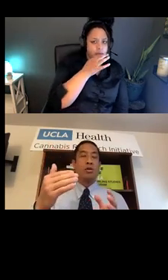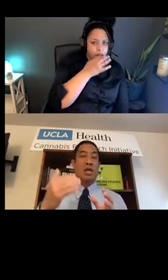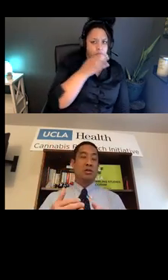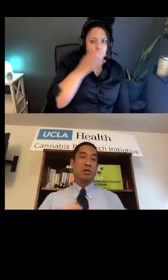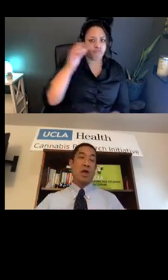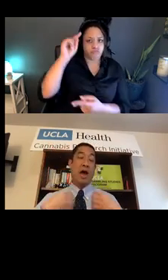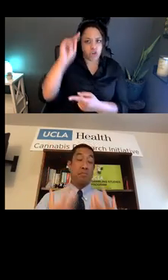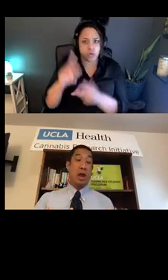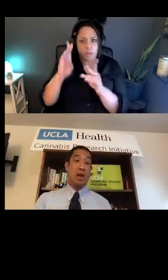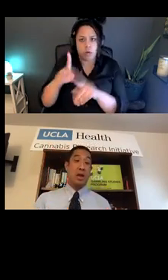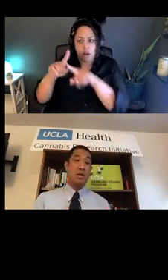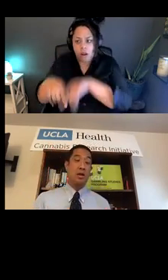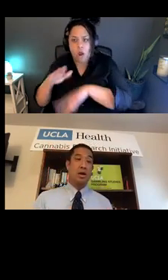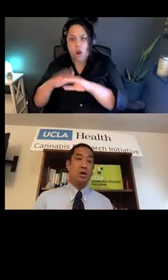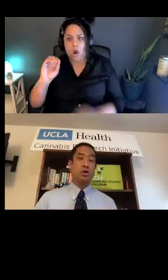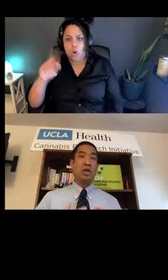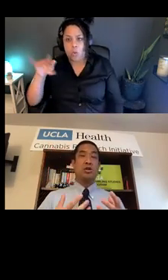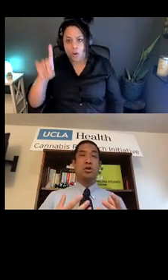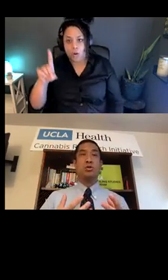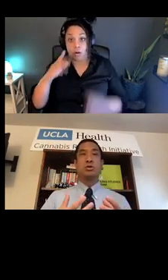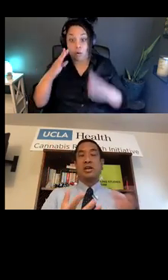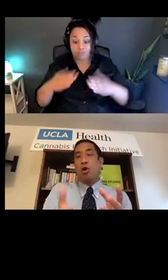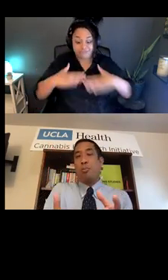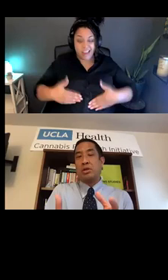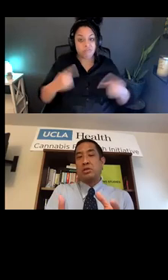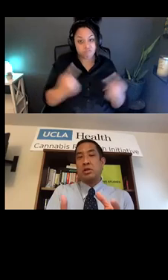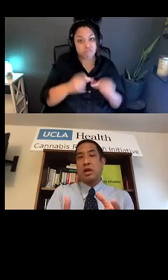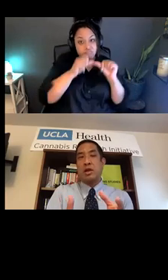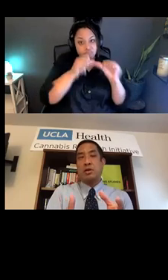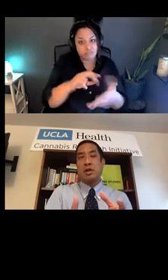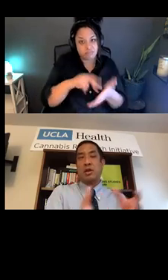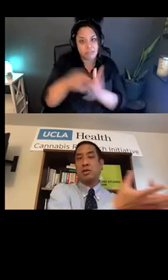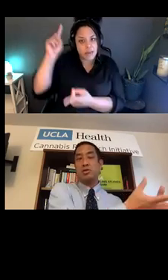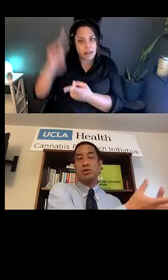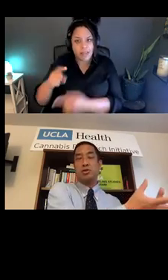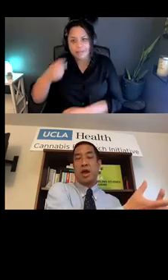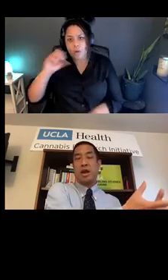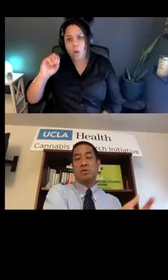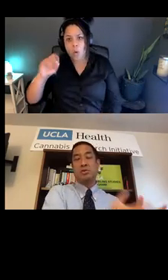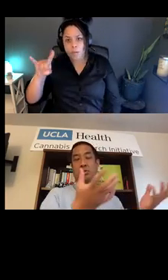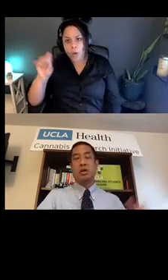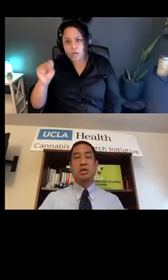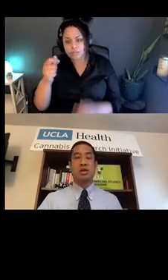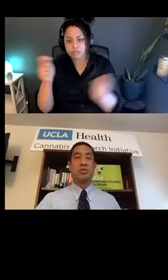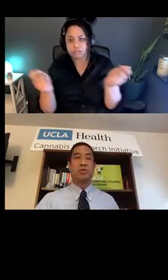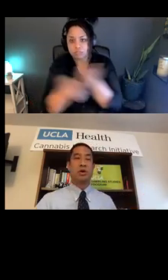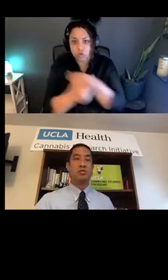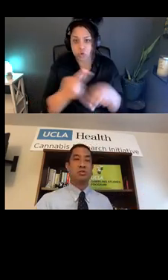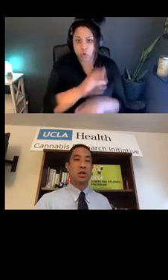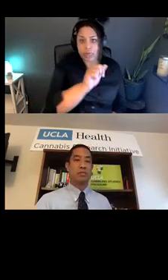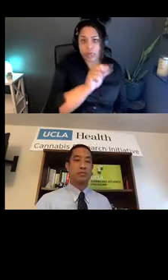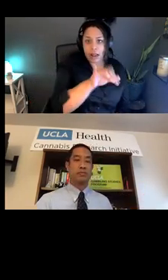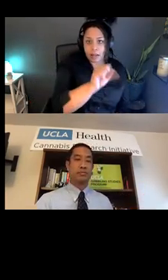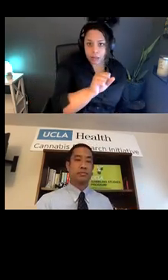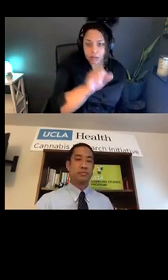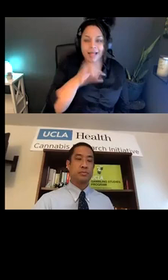opioid need? So if you have pain, could you then use less opiates instead and then you use cannabis? So things that we're really interested